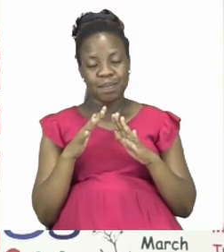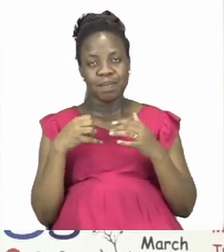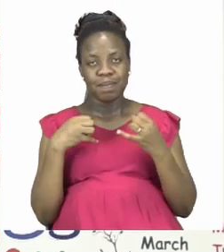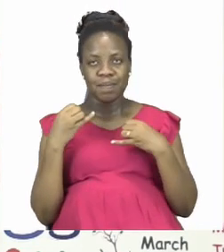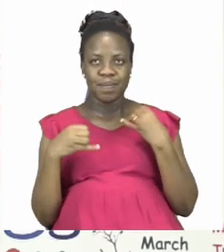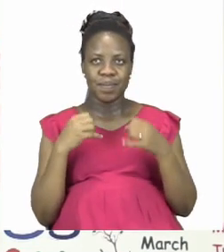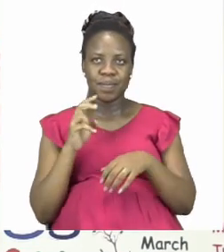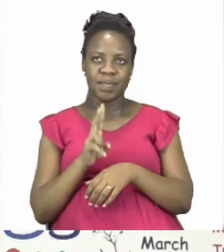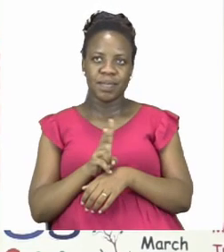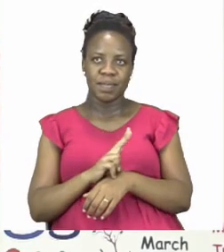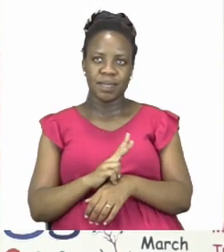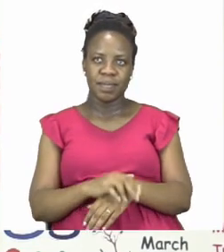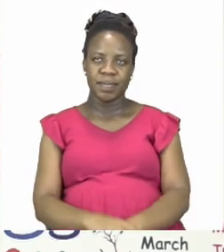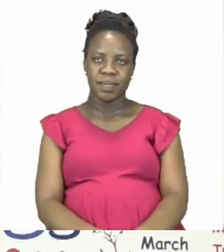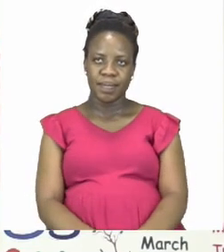break.